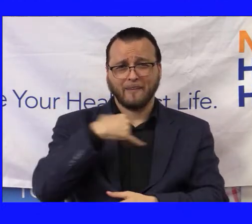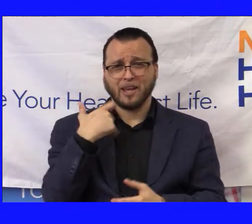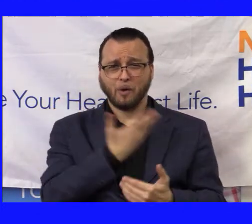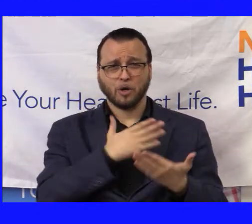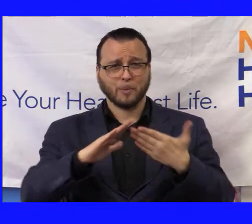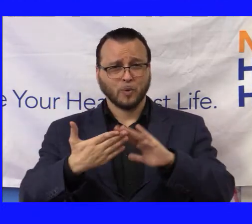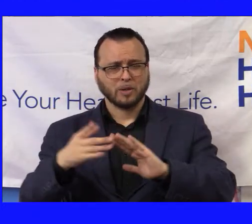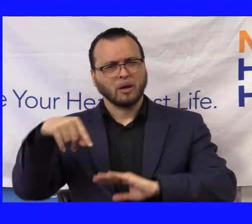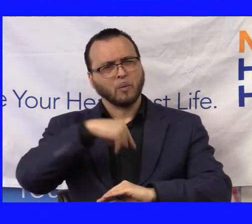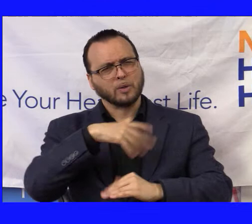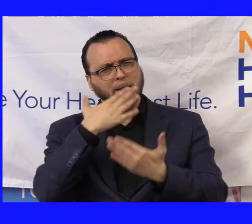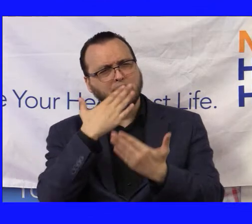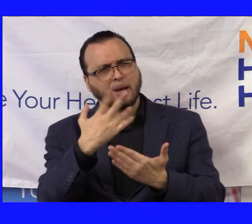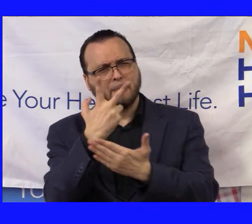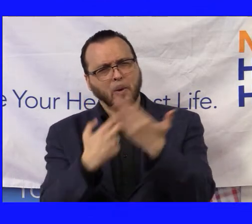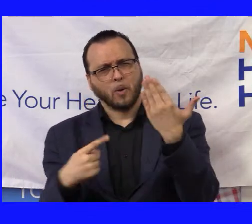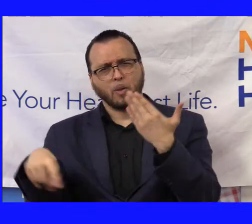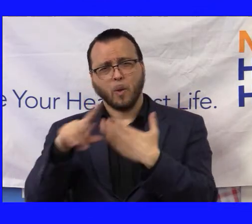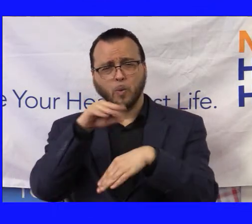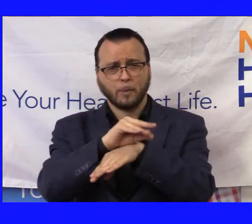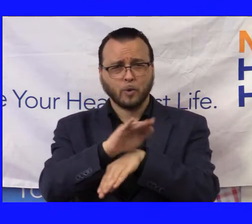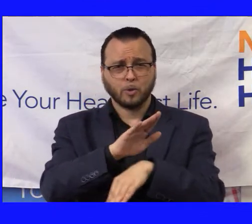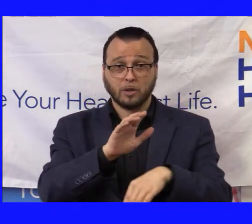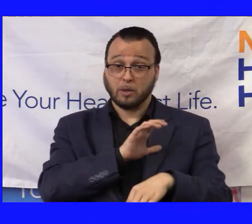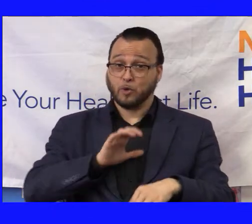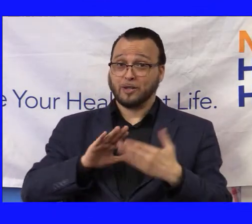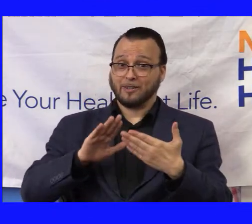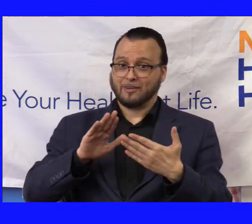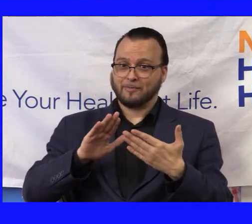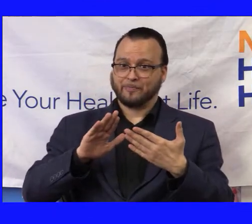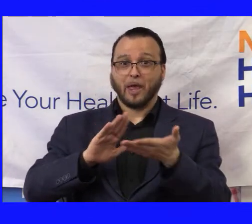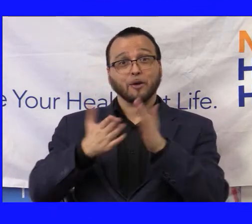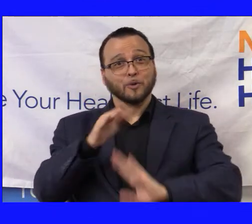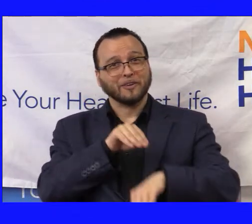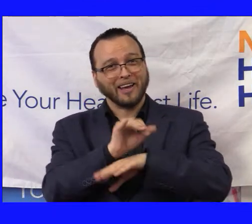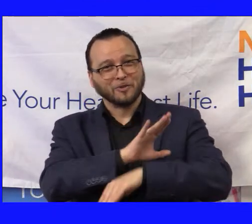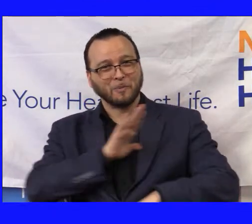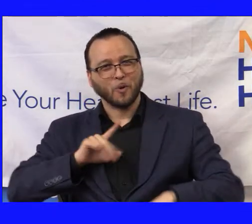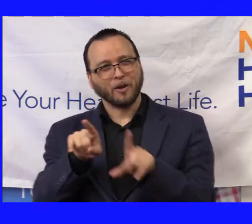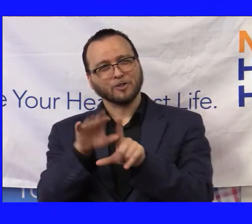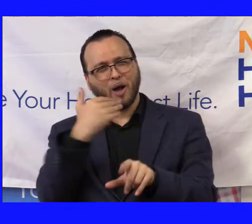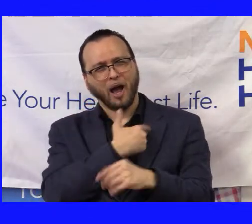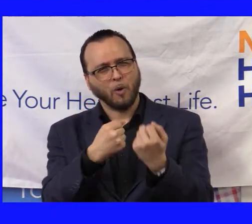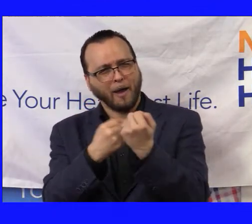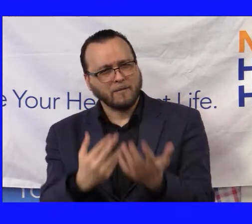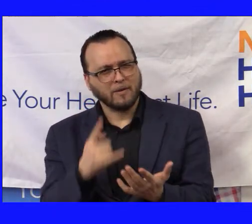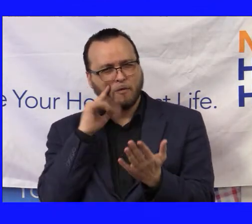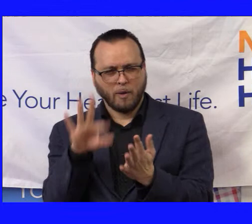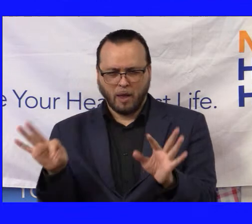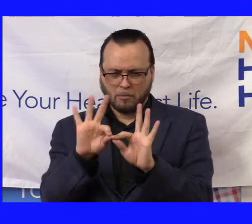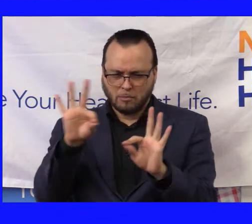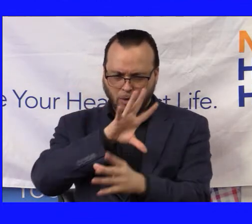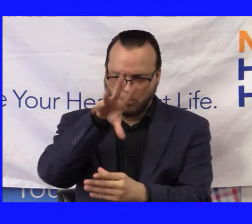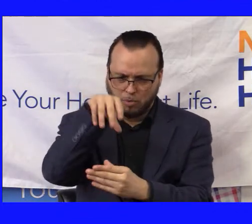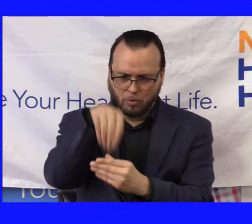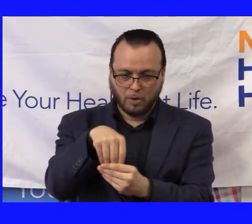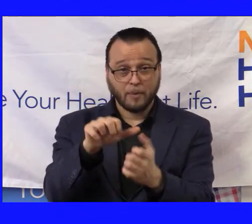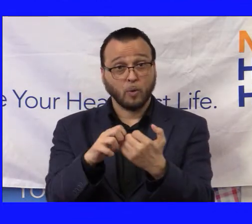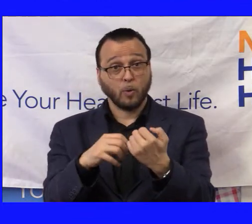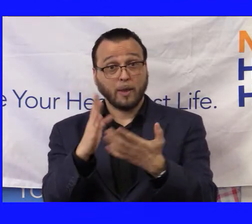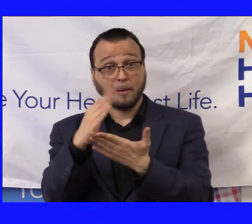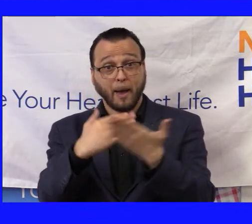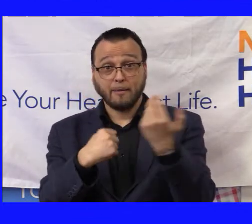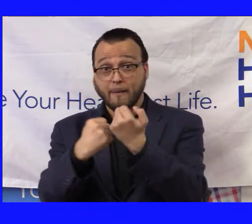thank both the community advisory boards and our advocates, for the important role that they played in the budget advocacy at the